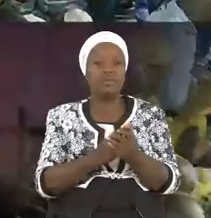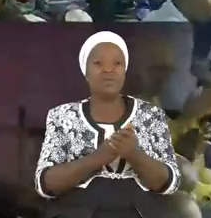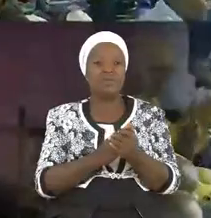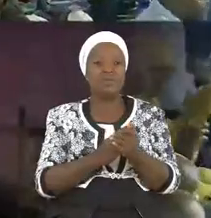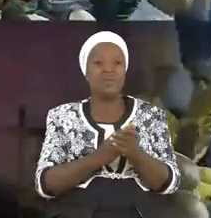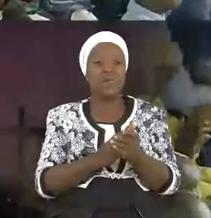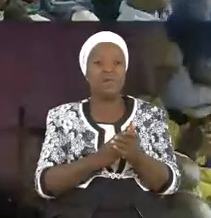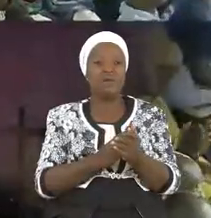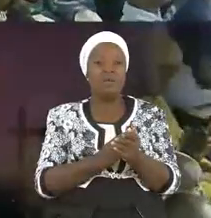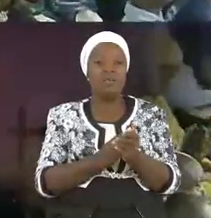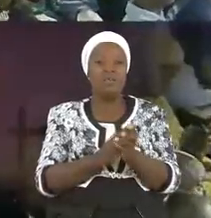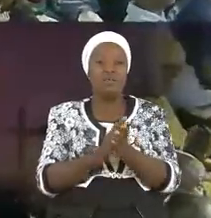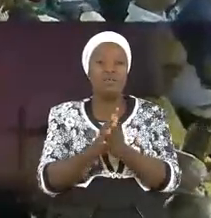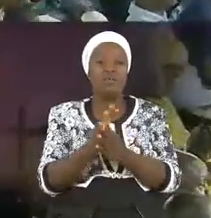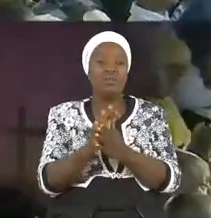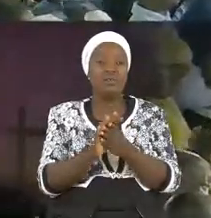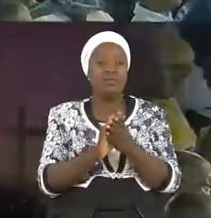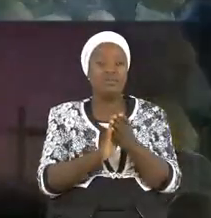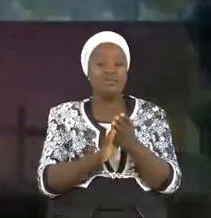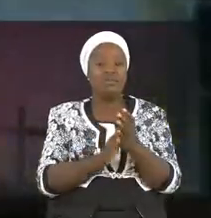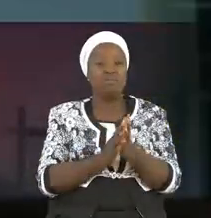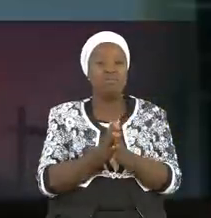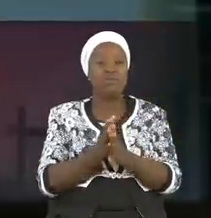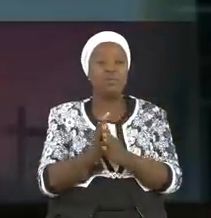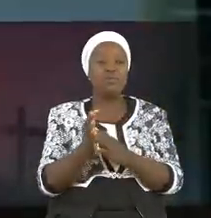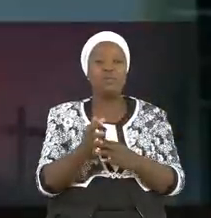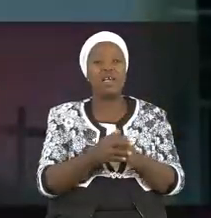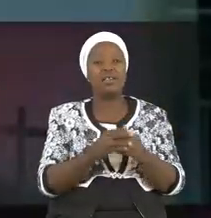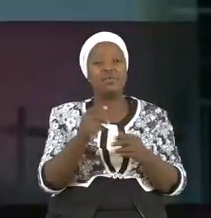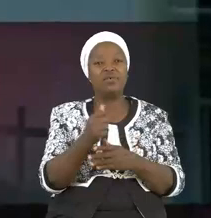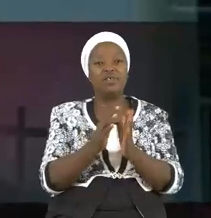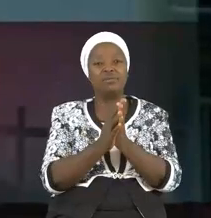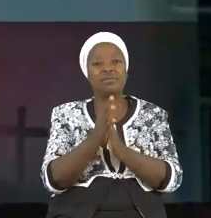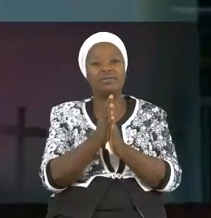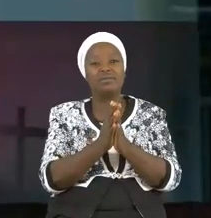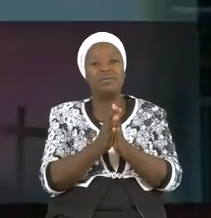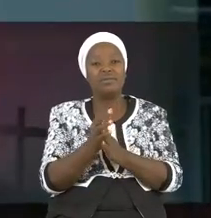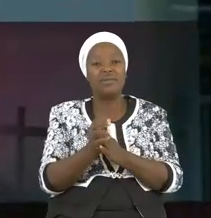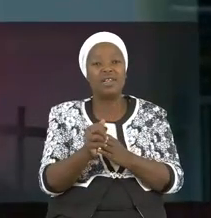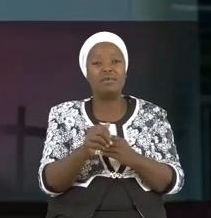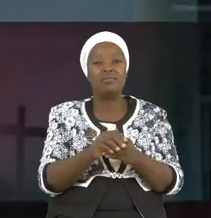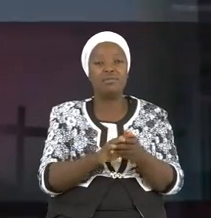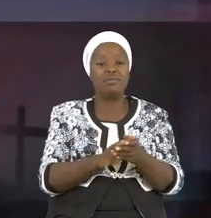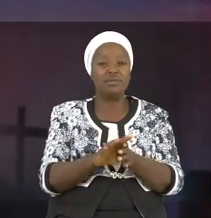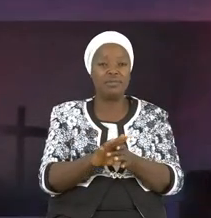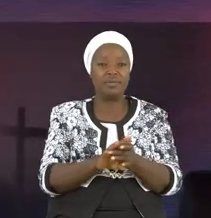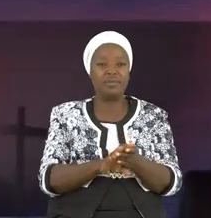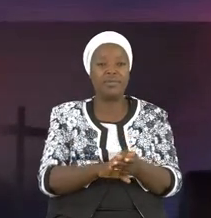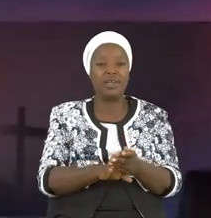Our counselors, please help them. Those who have given their lives to Christ, keep on